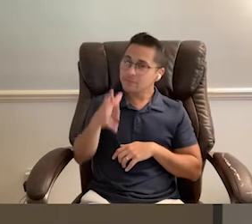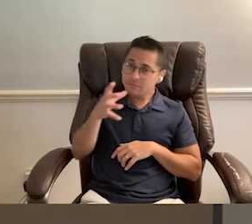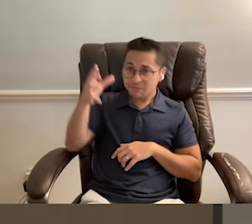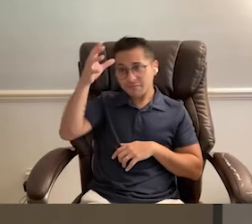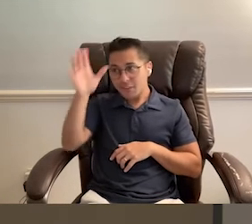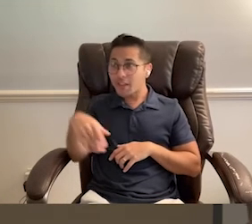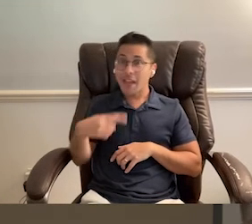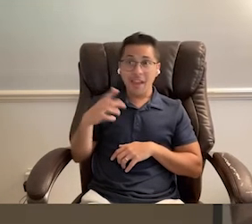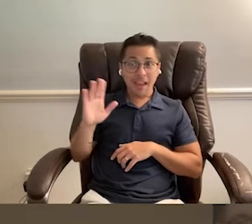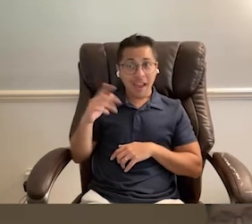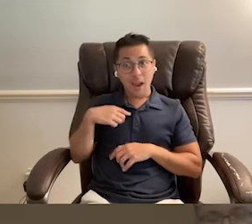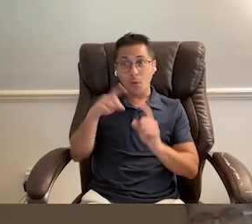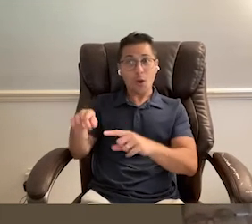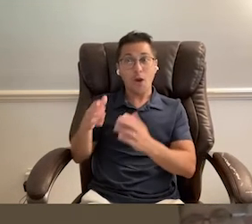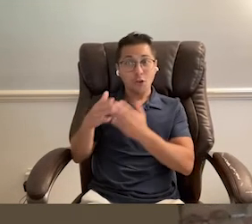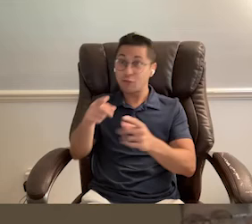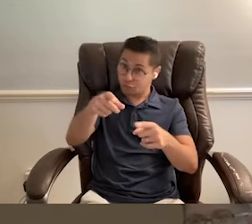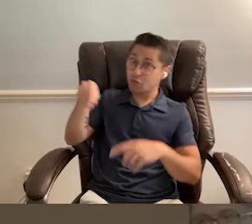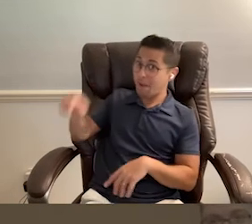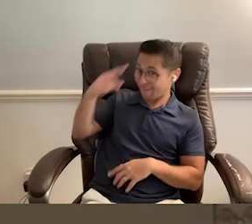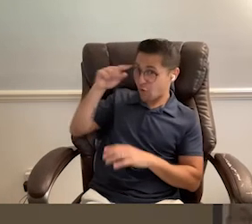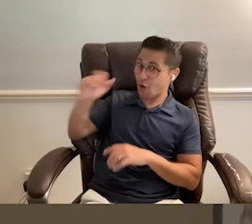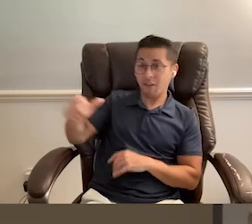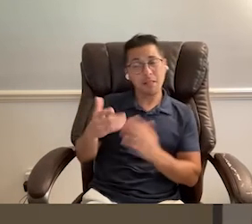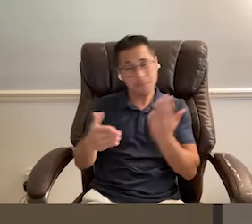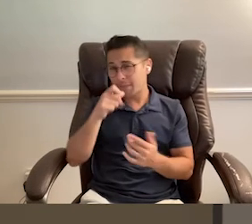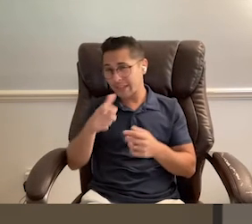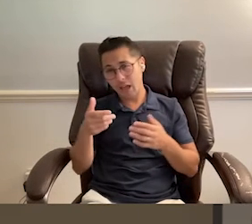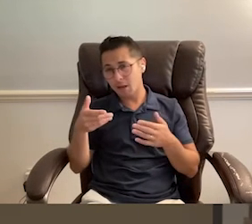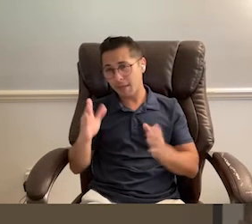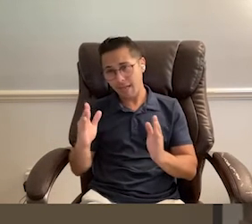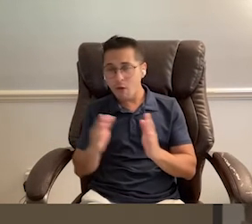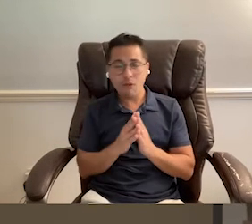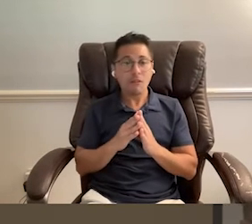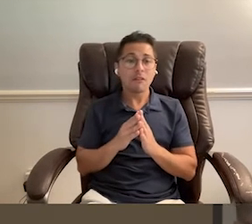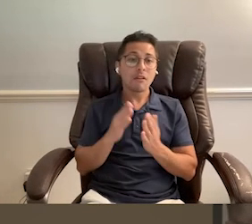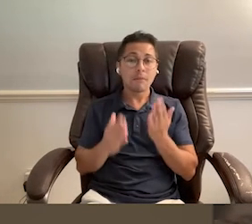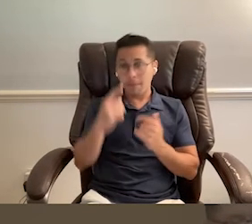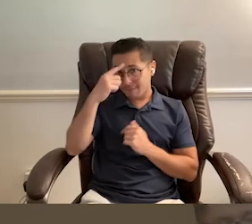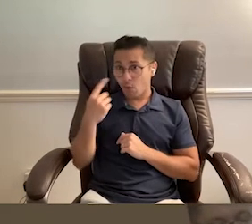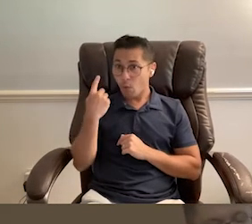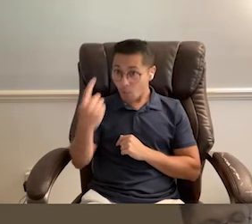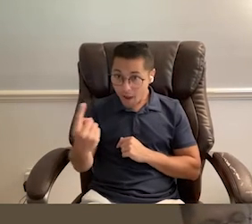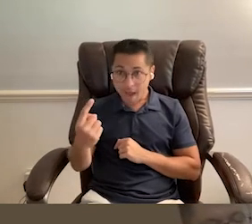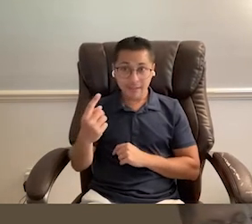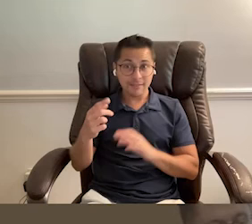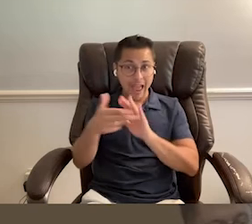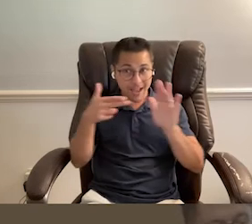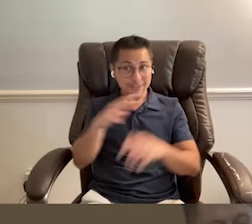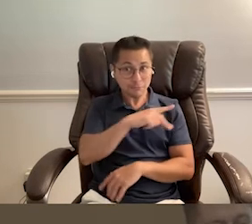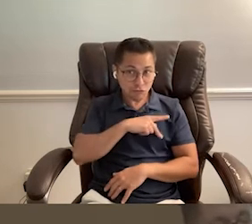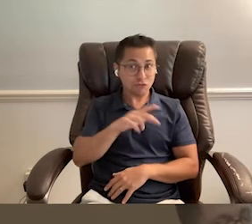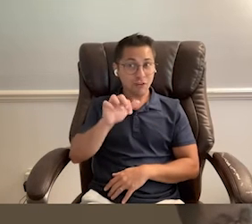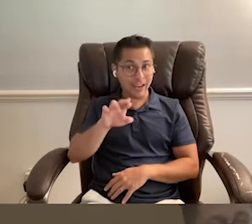you're paying for it all. Probably not going to be allowed. Maybe for one as a personal care team, maybe. And then